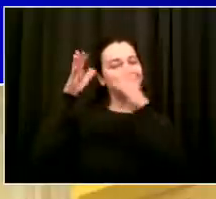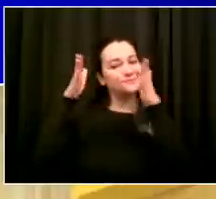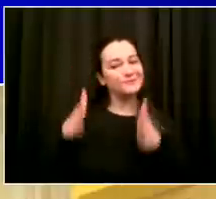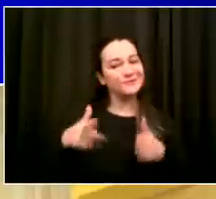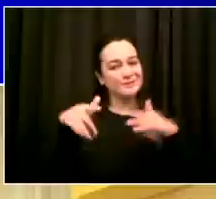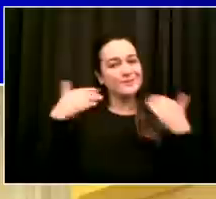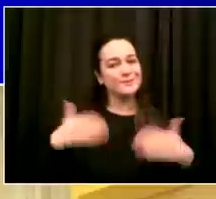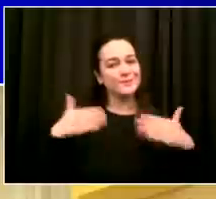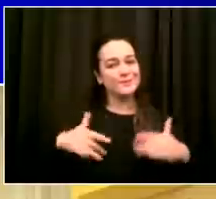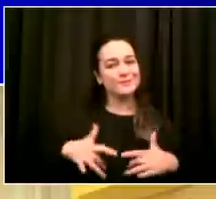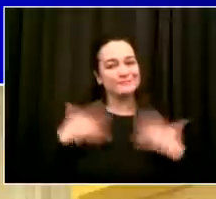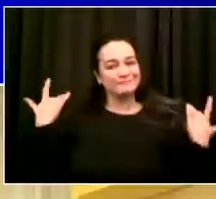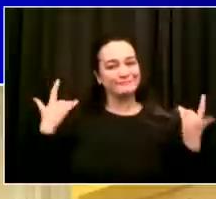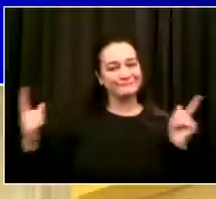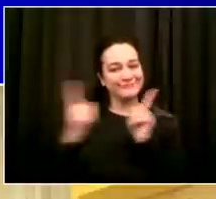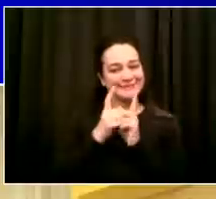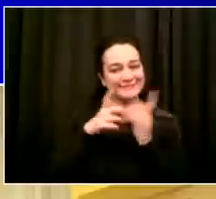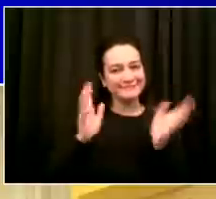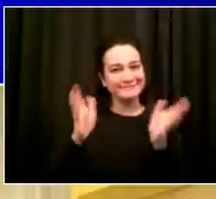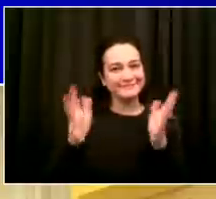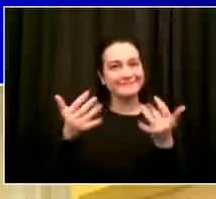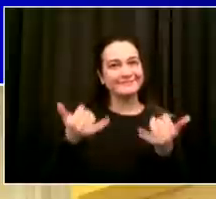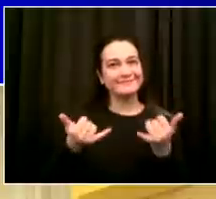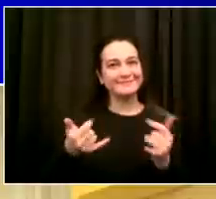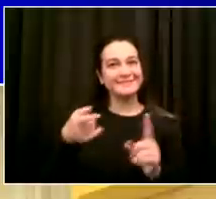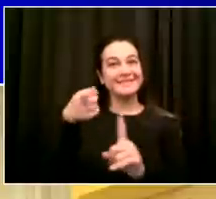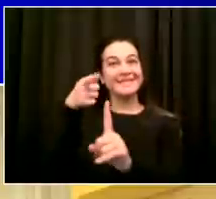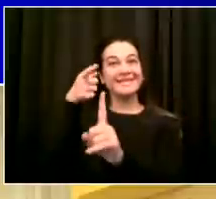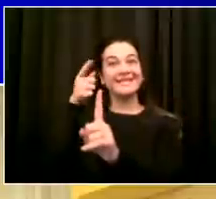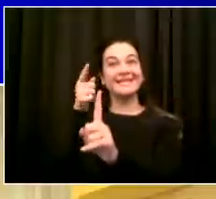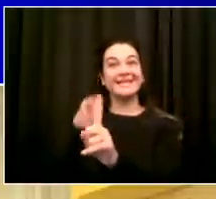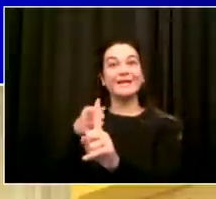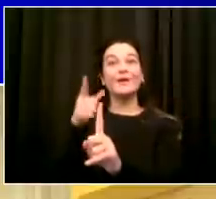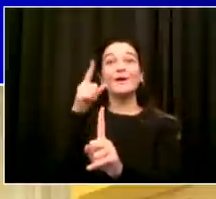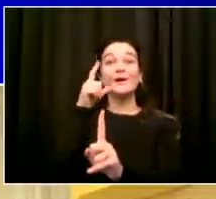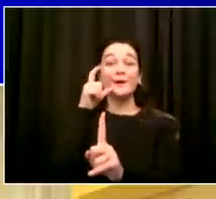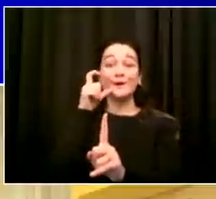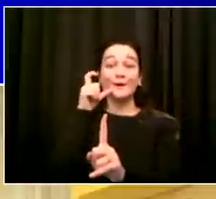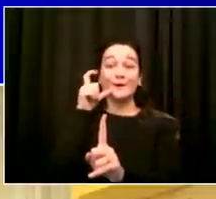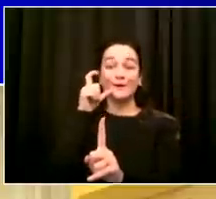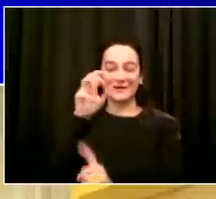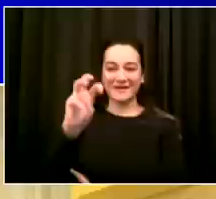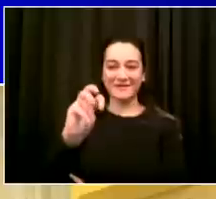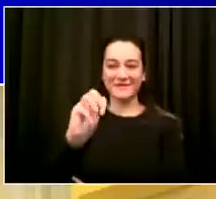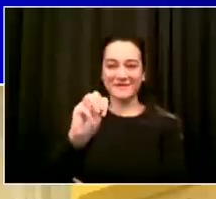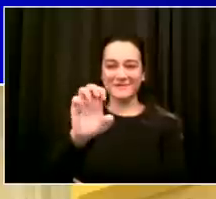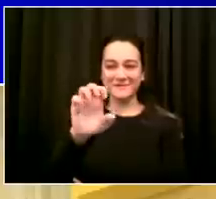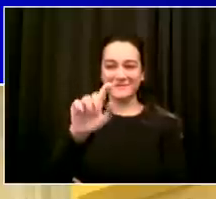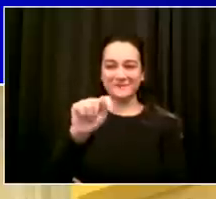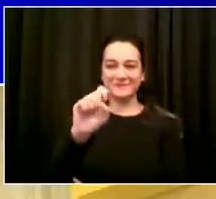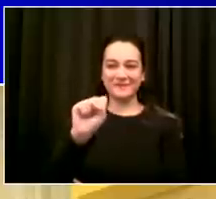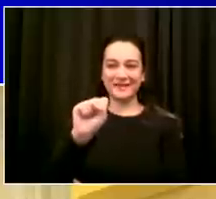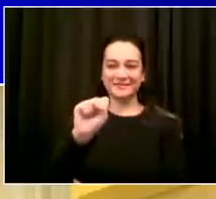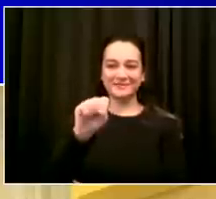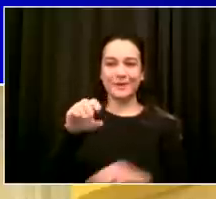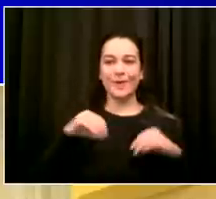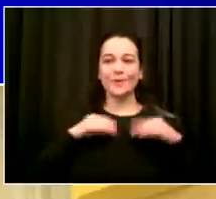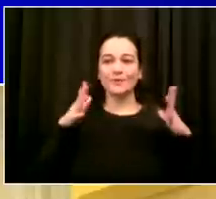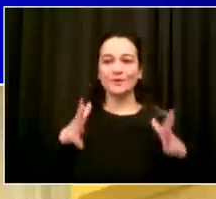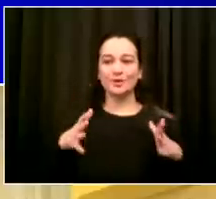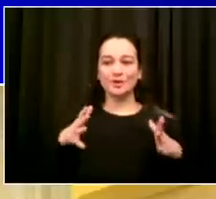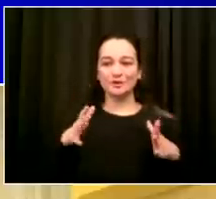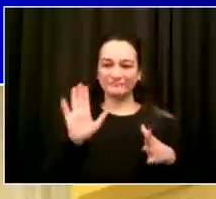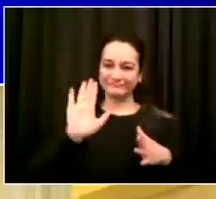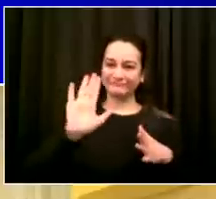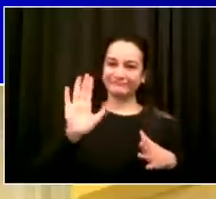open. So it's my pleasure to introduce the new owner of the Mets, Steve Cohen. Thank you, Mayor. You know, when we heard